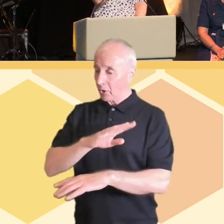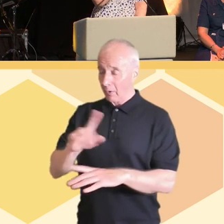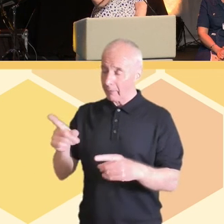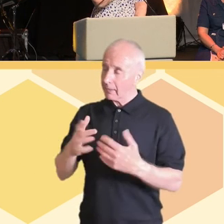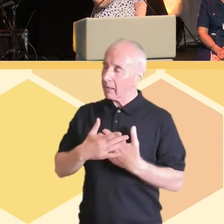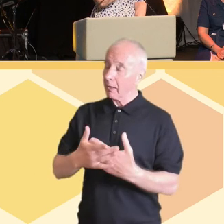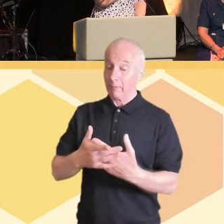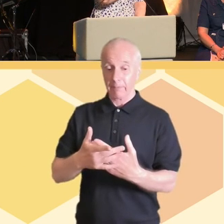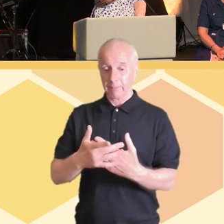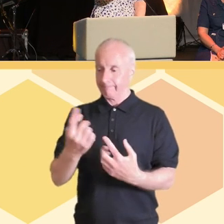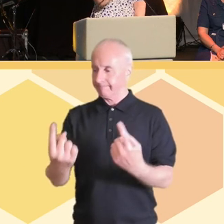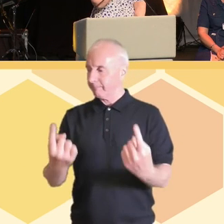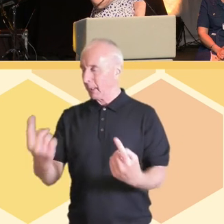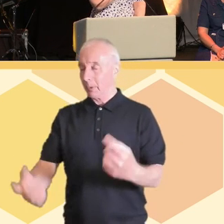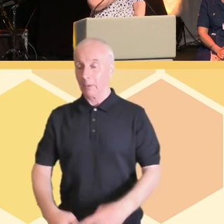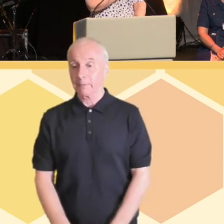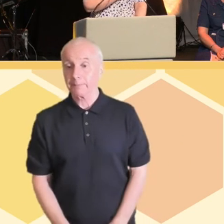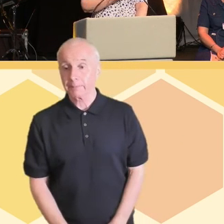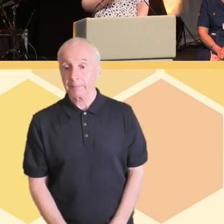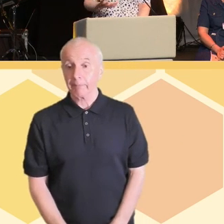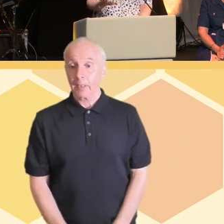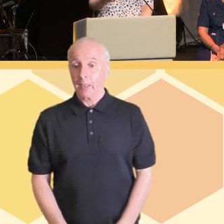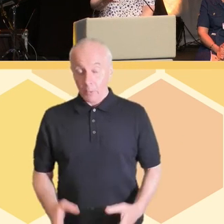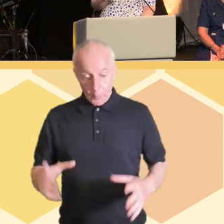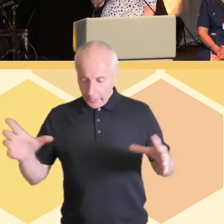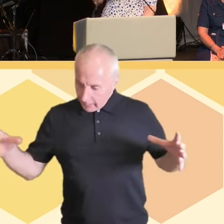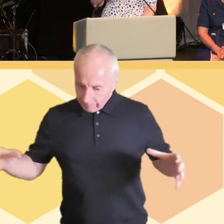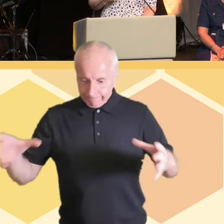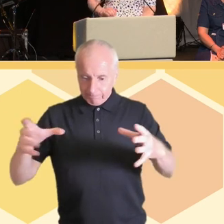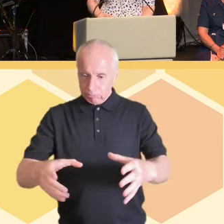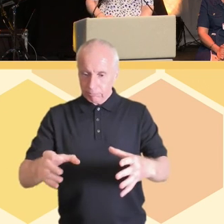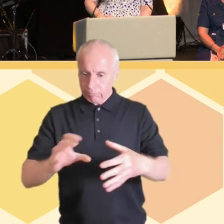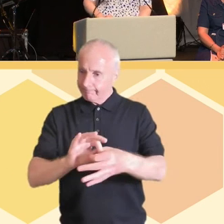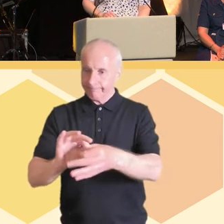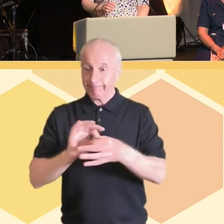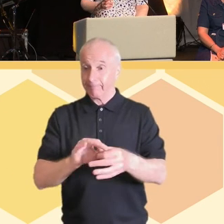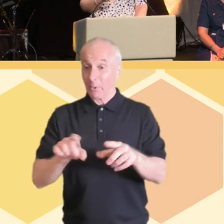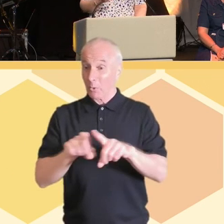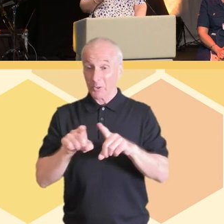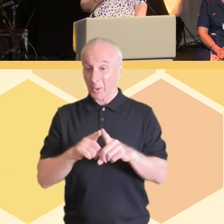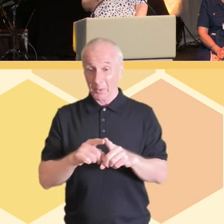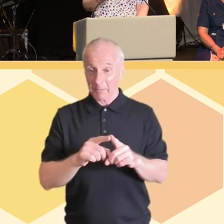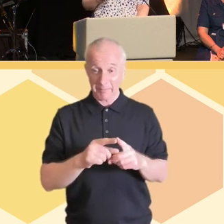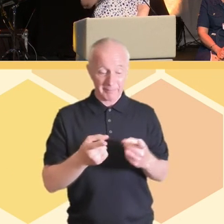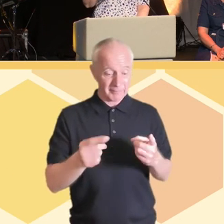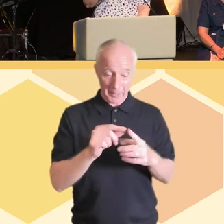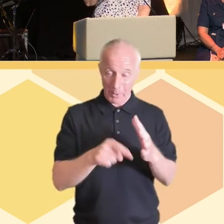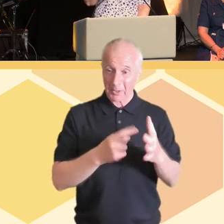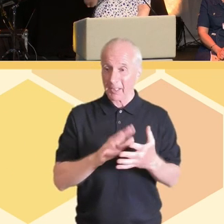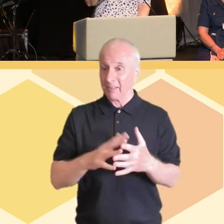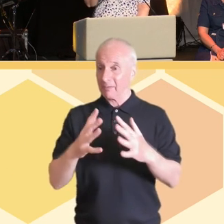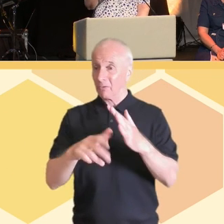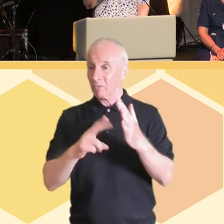maybe a big thing we've kind of pulled together on. But actually there are small scale projects, and you can see there the Wren Bakery. And that's